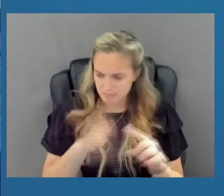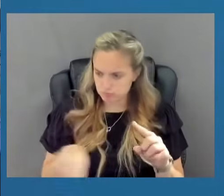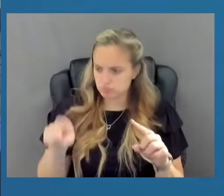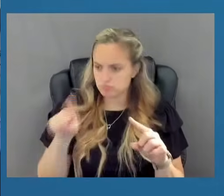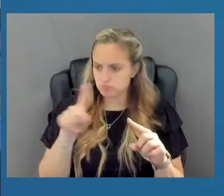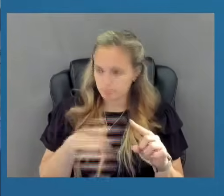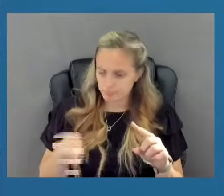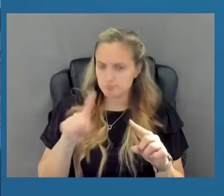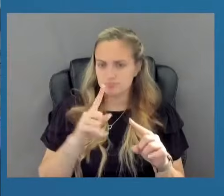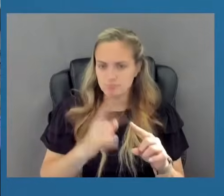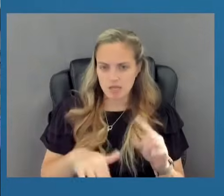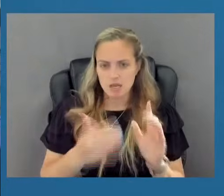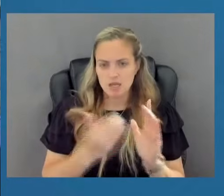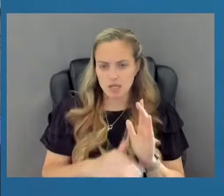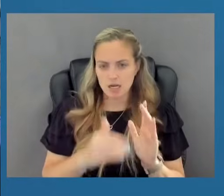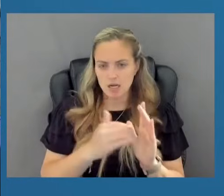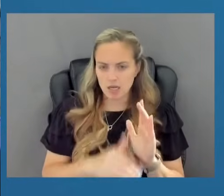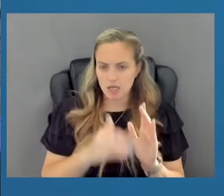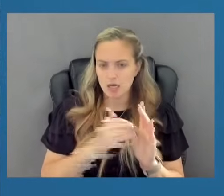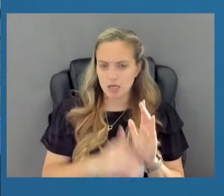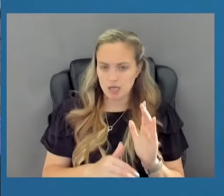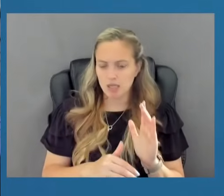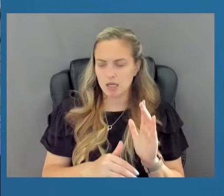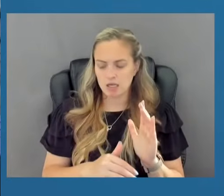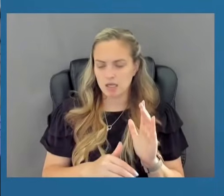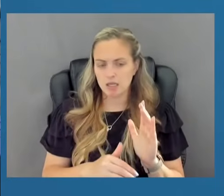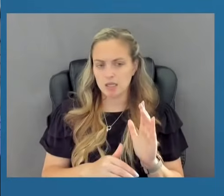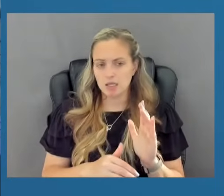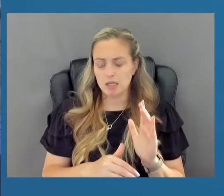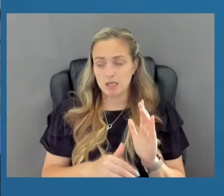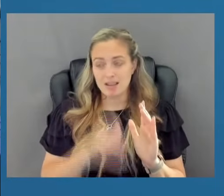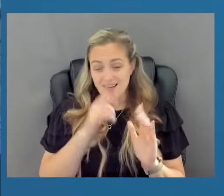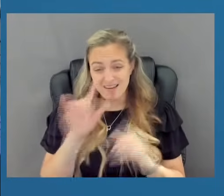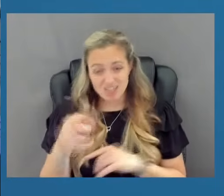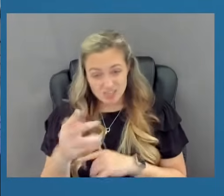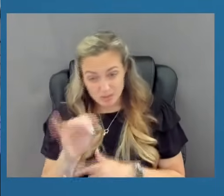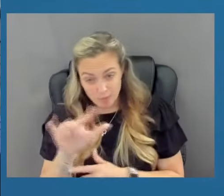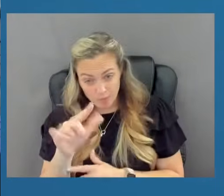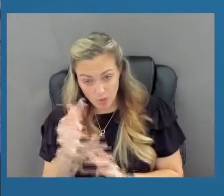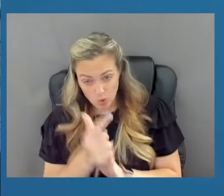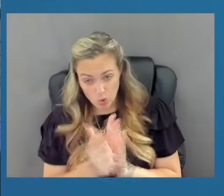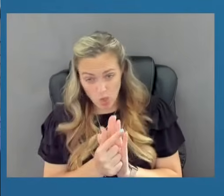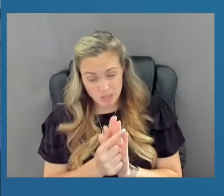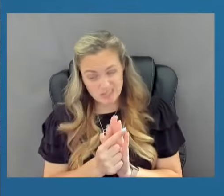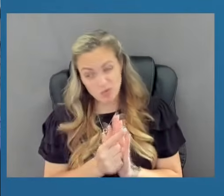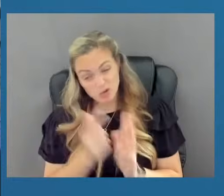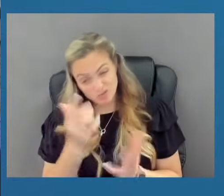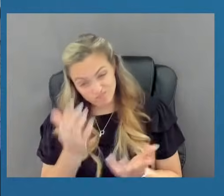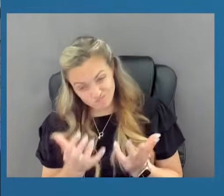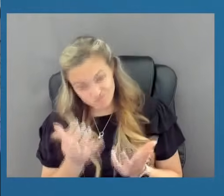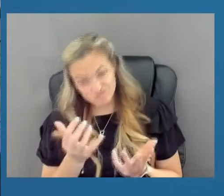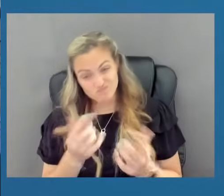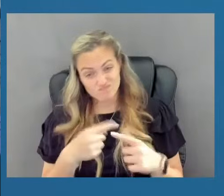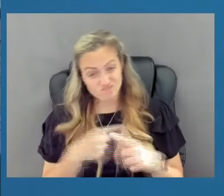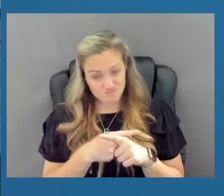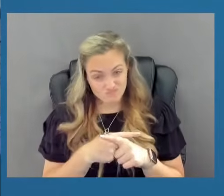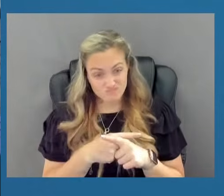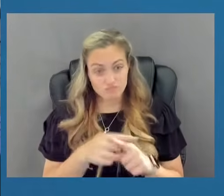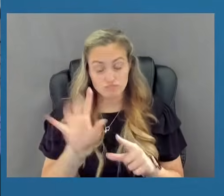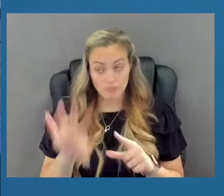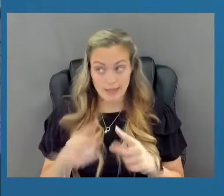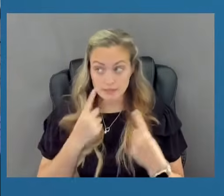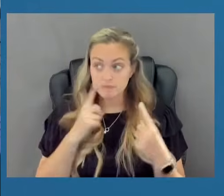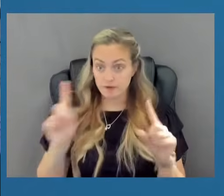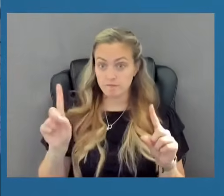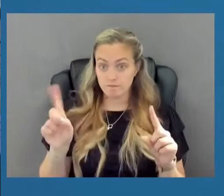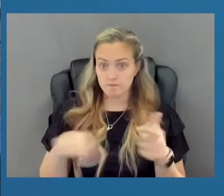we changed over multiple sessions that were contentious, That's having an effect. But